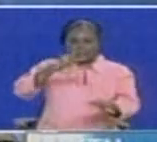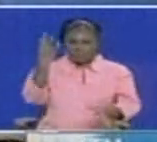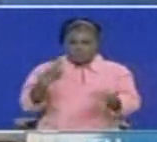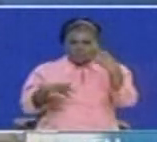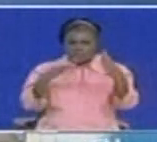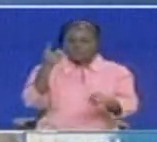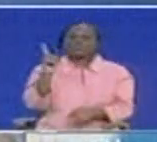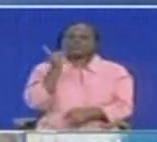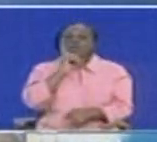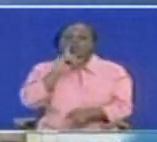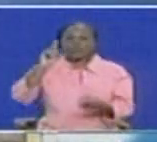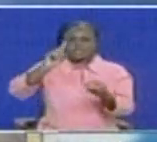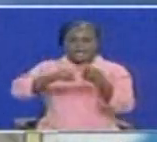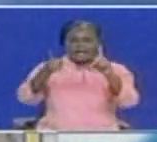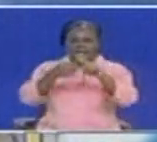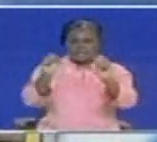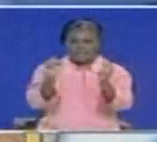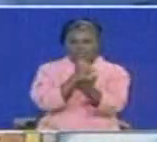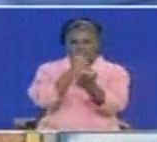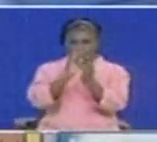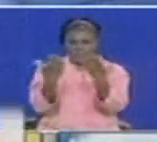copy of The Standard. Now,